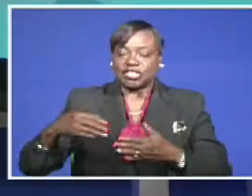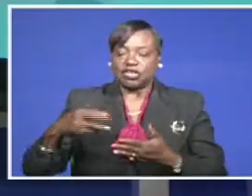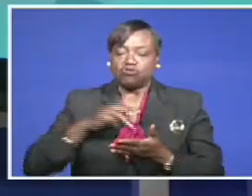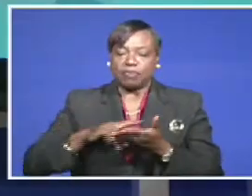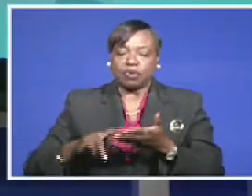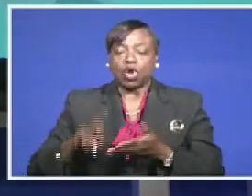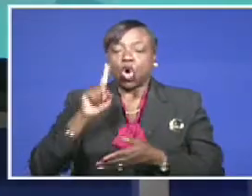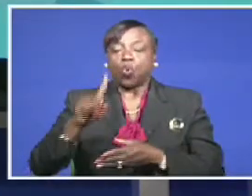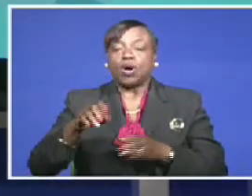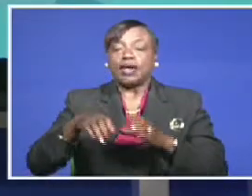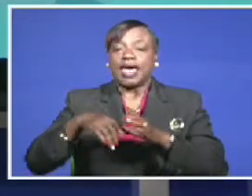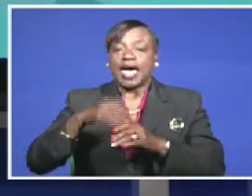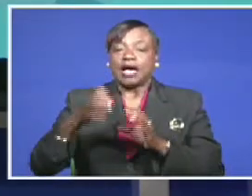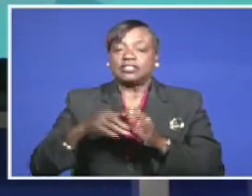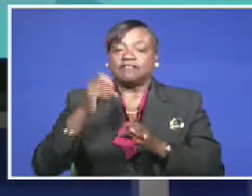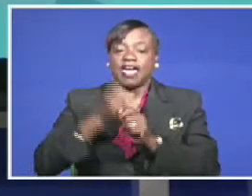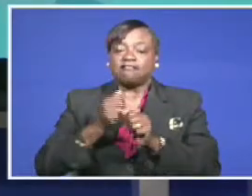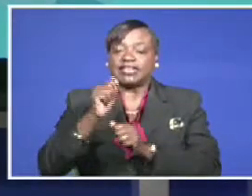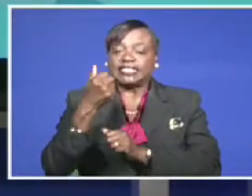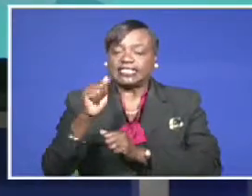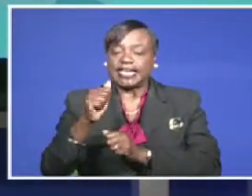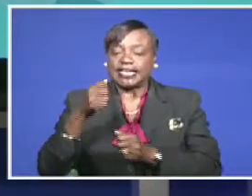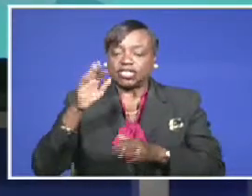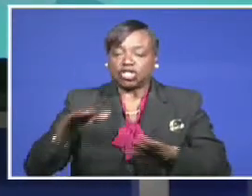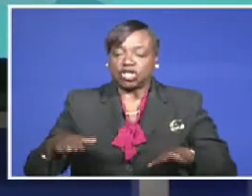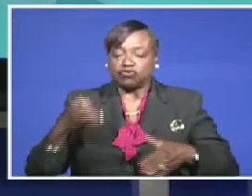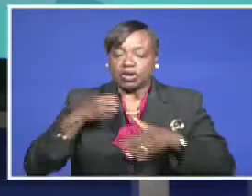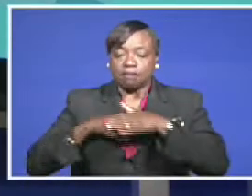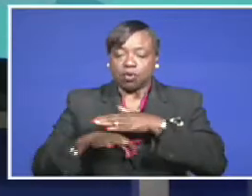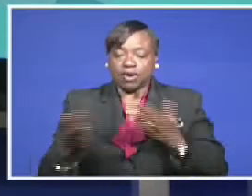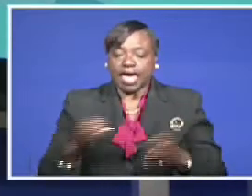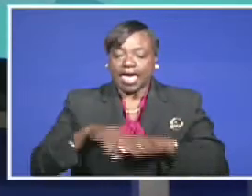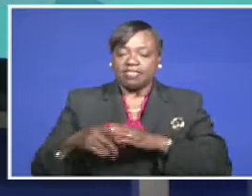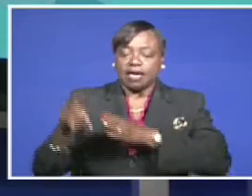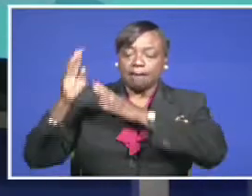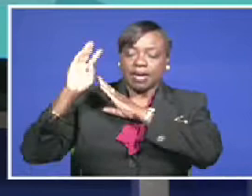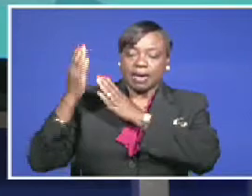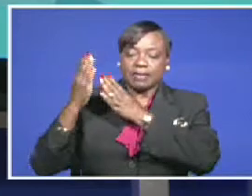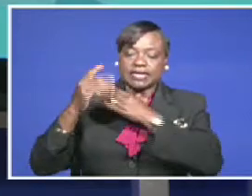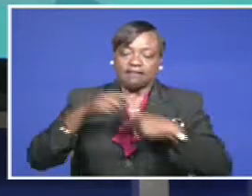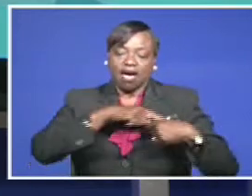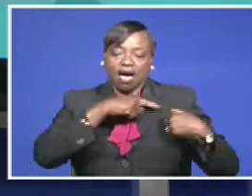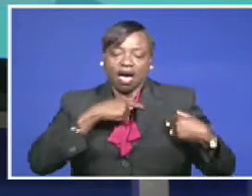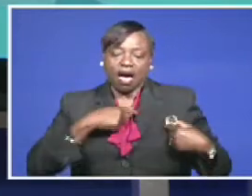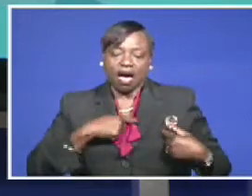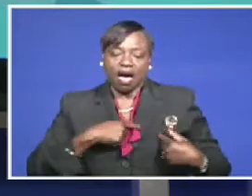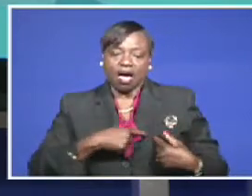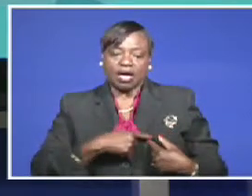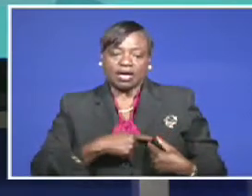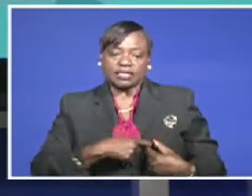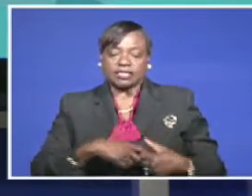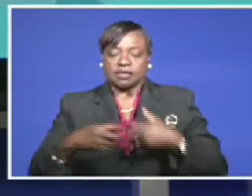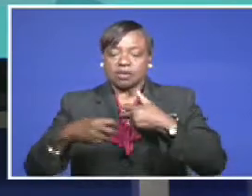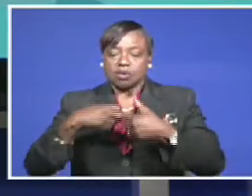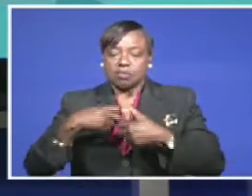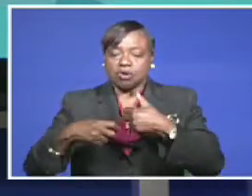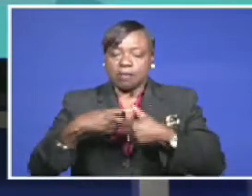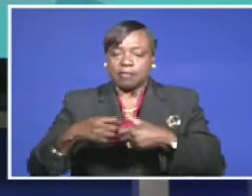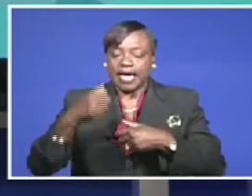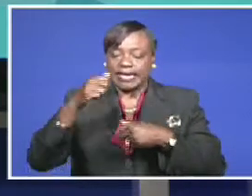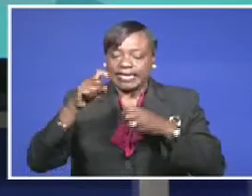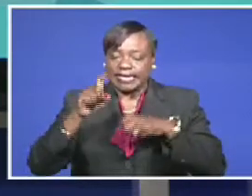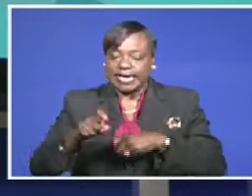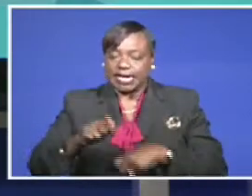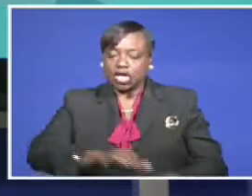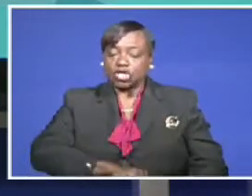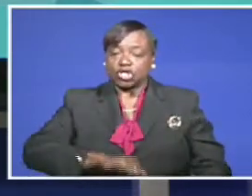One out of every 10 children born here in the Bahamas are diagnosed with heart complications and need a life-altering surgery just to survive.